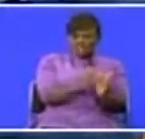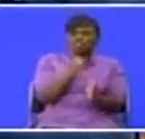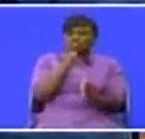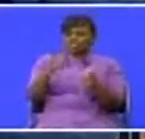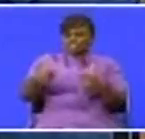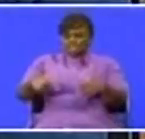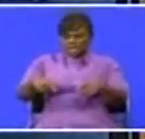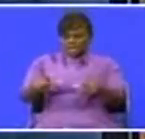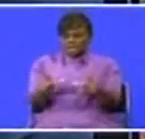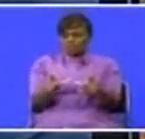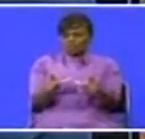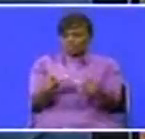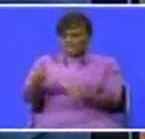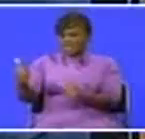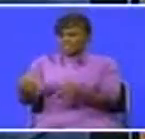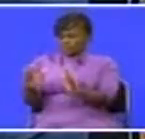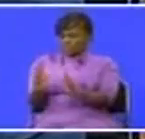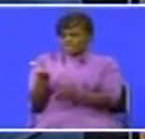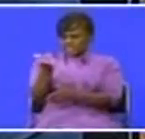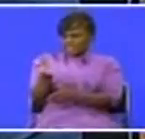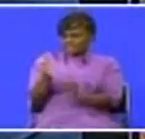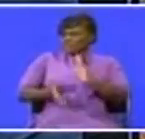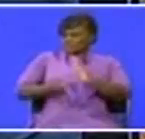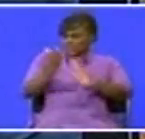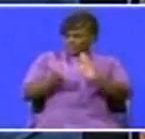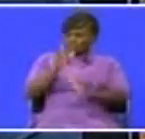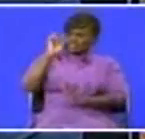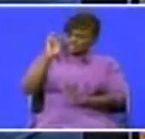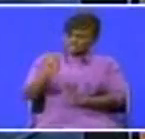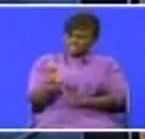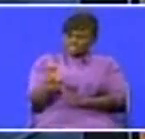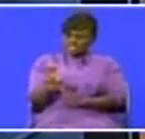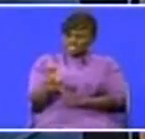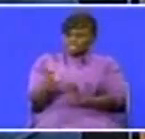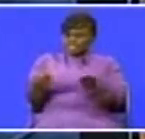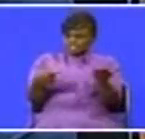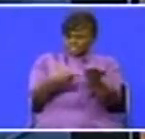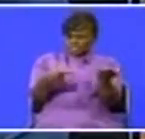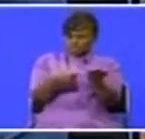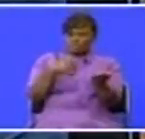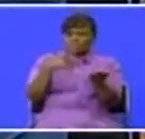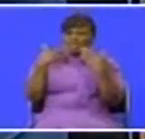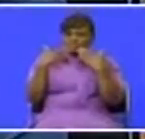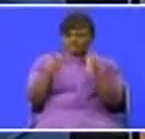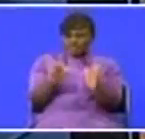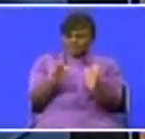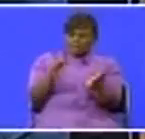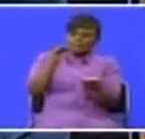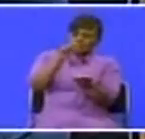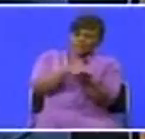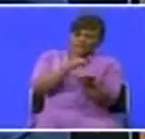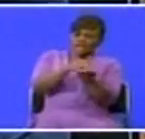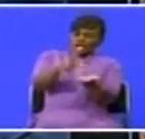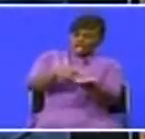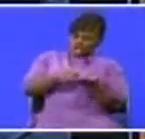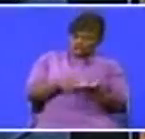under bankruptcy rules. So that's just a quick look at some of these key terminologies. I want to finish off with what is a bank run? We've